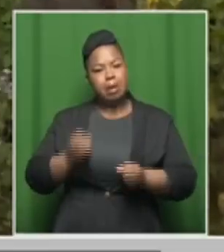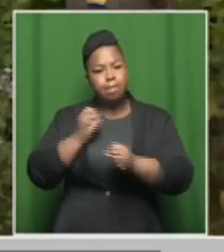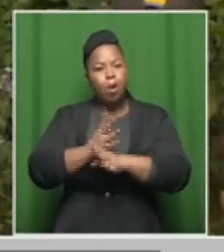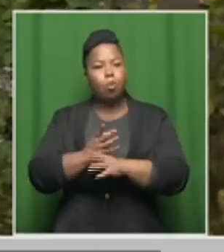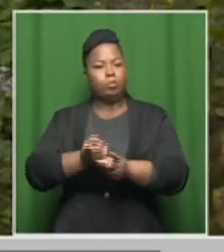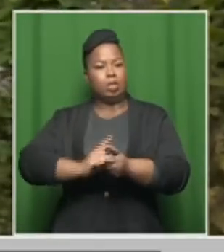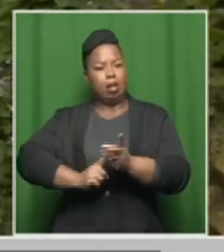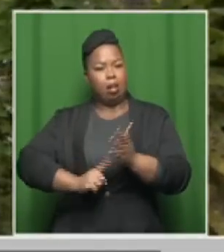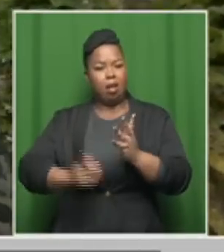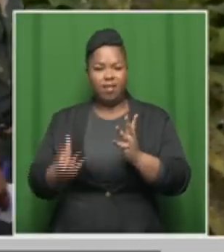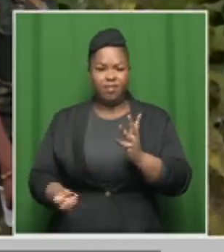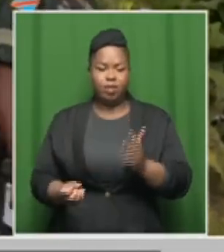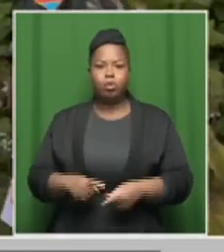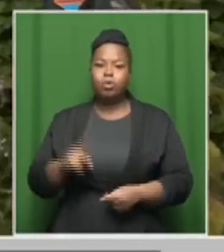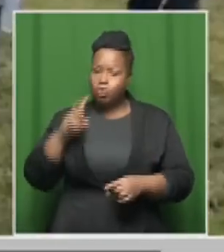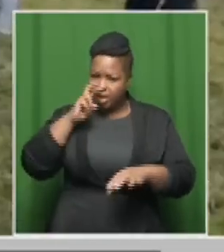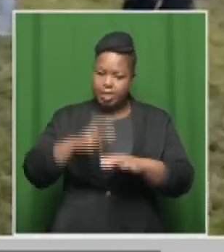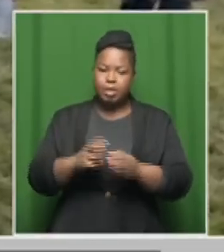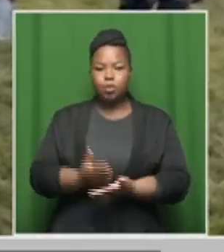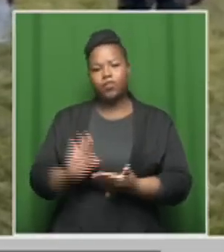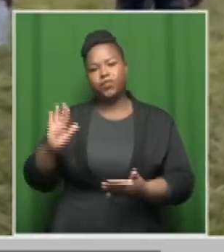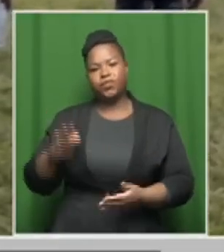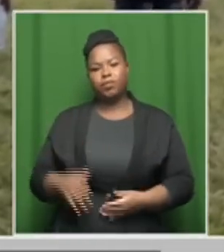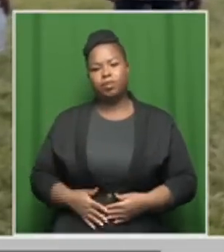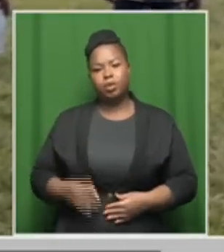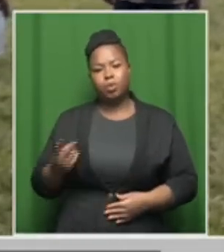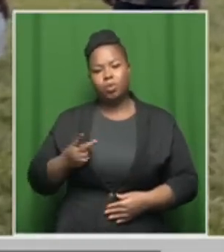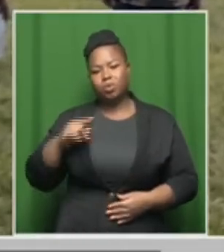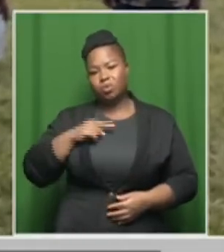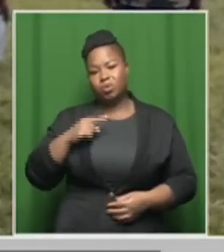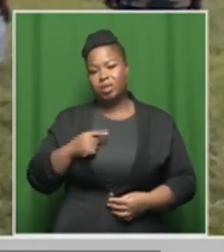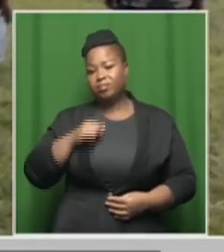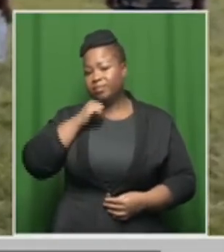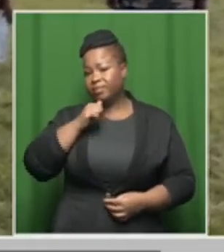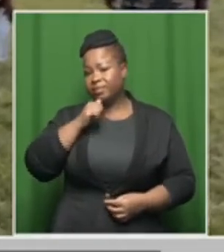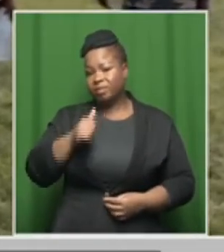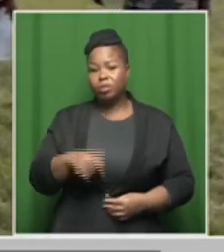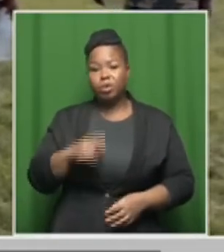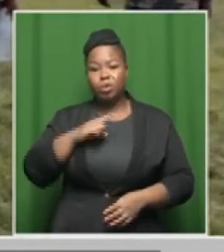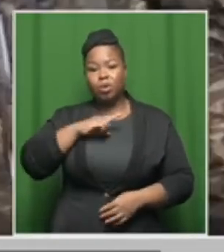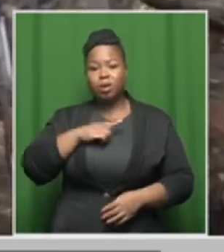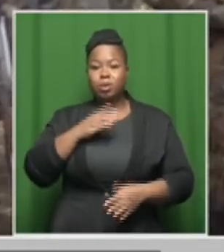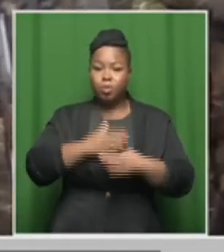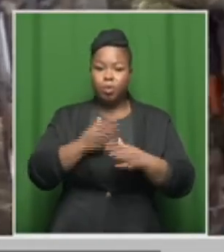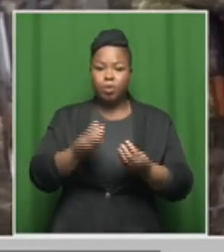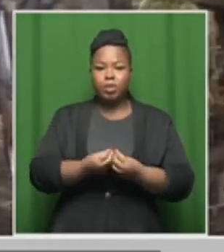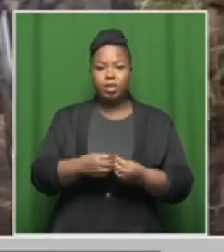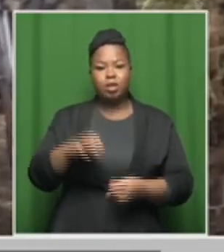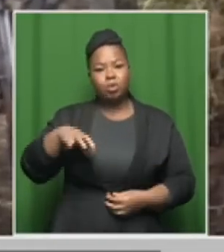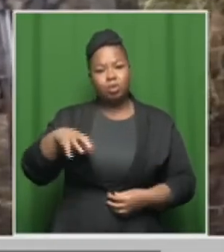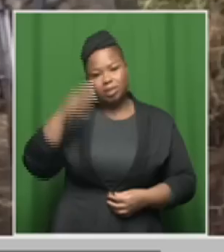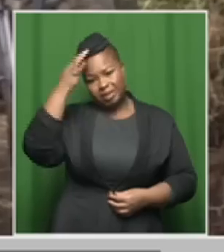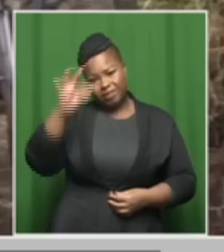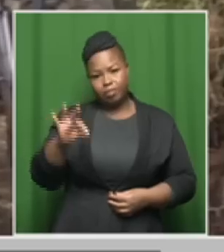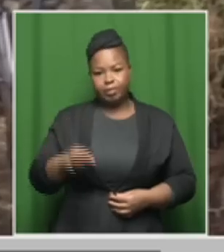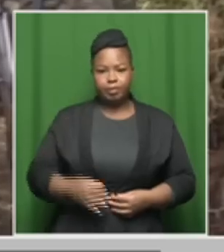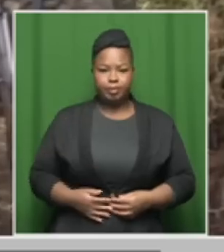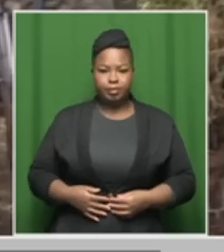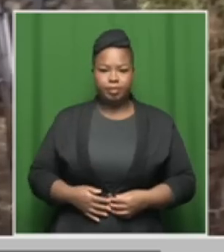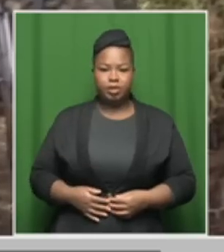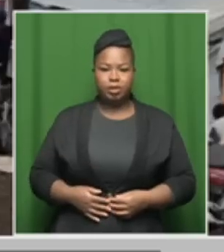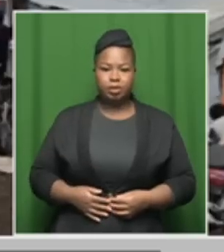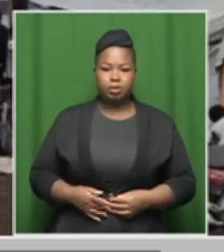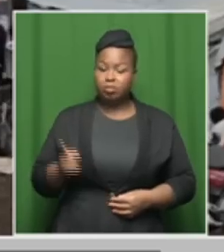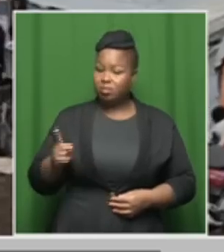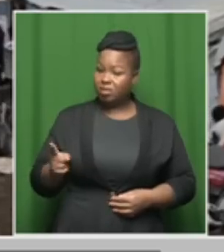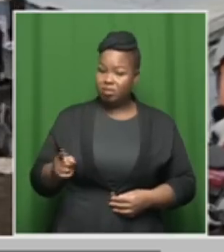for Rwanda to get involved all the time, because they can say the former genocidaires are cooperating with the Congolese government and under the auspices of them. So there's this